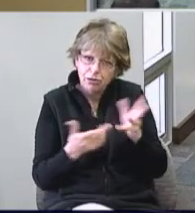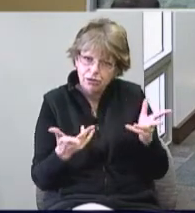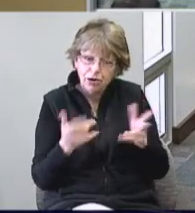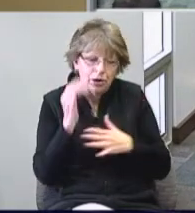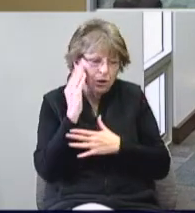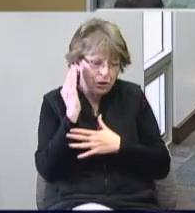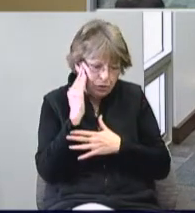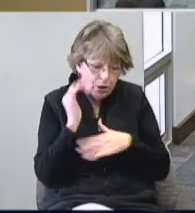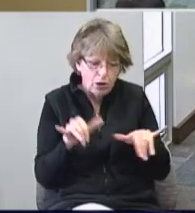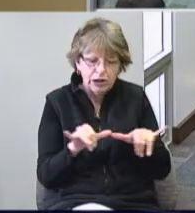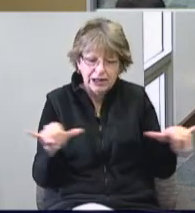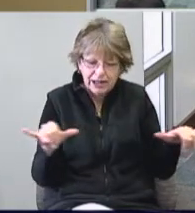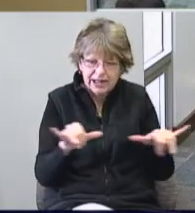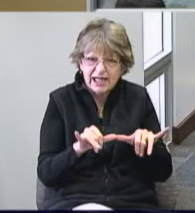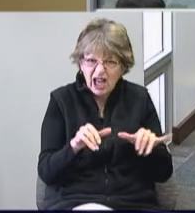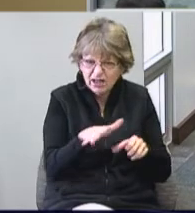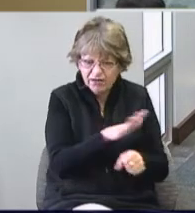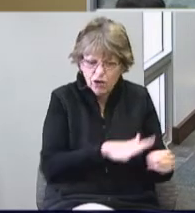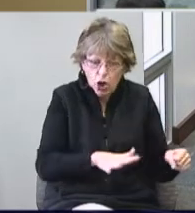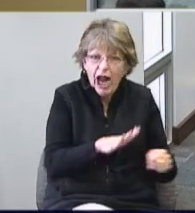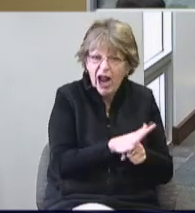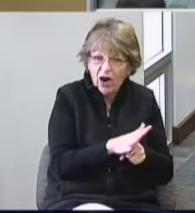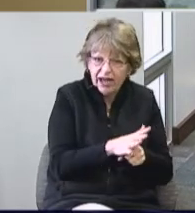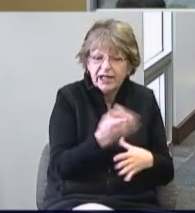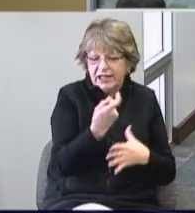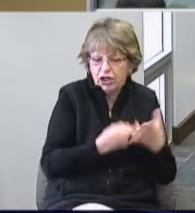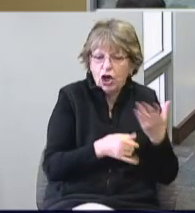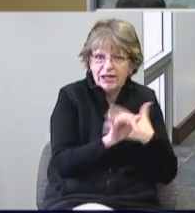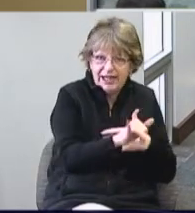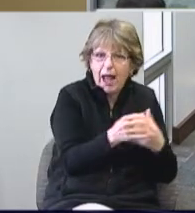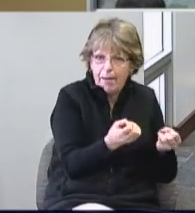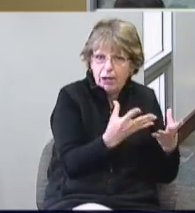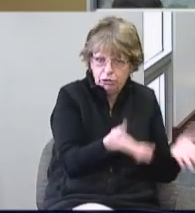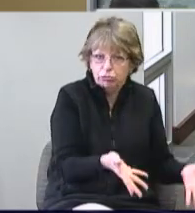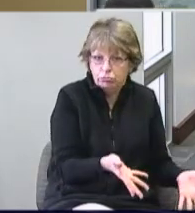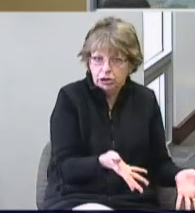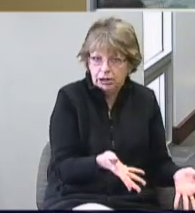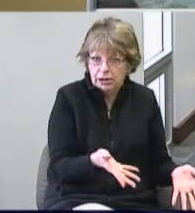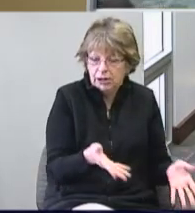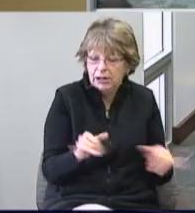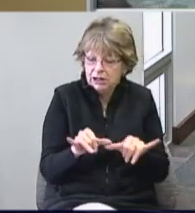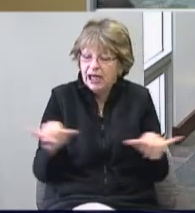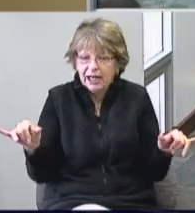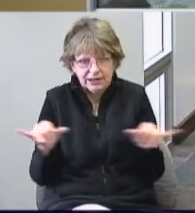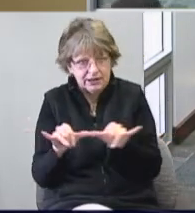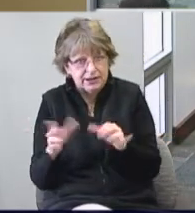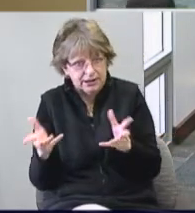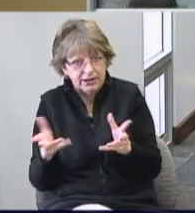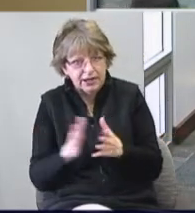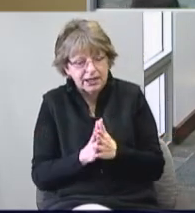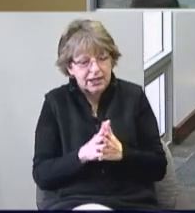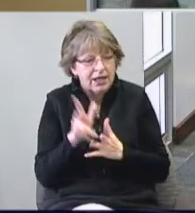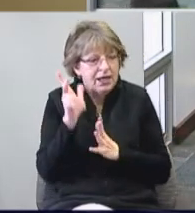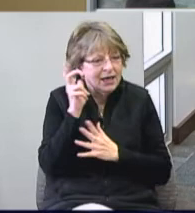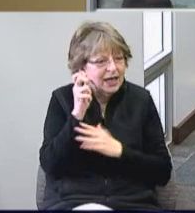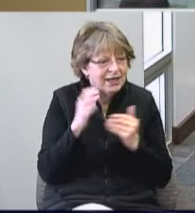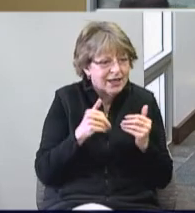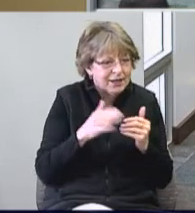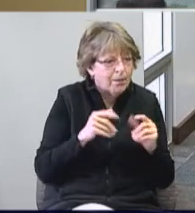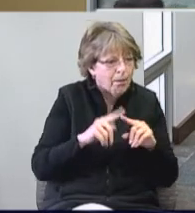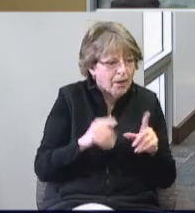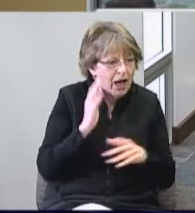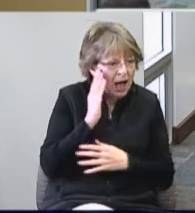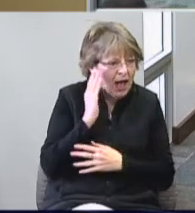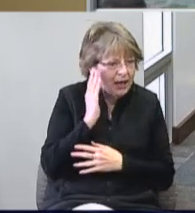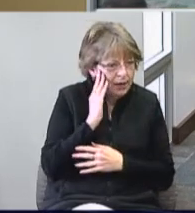and you can kind of, people know what their size generally is, so. Yeah, I mean, that sounds simple, but like, I know how many